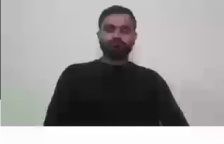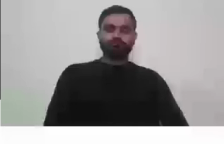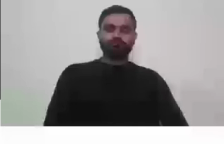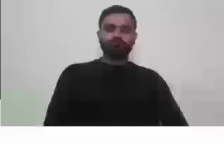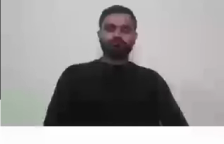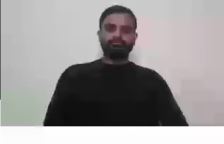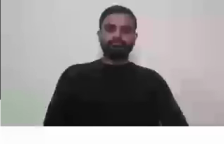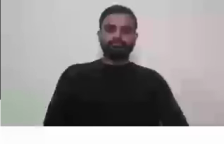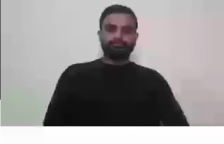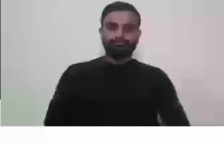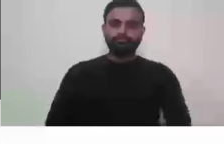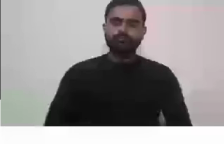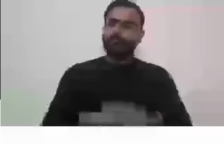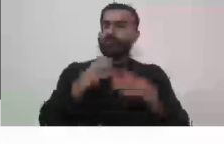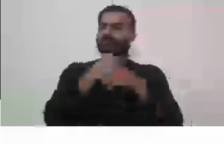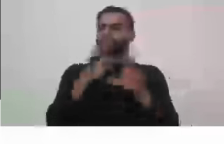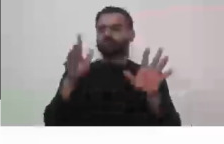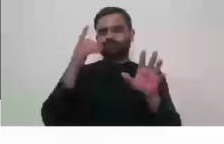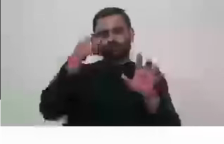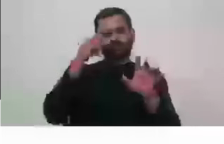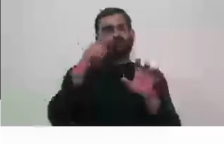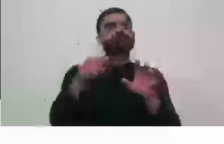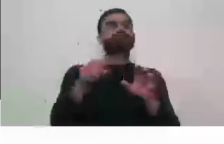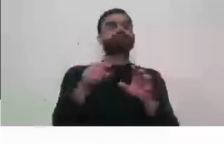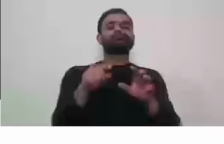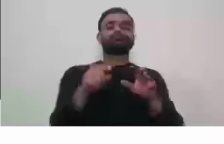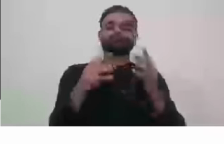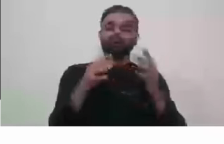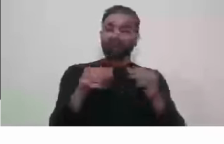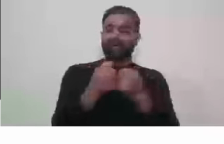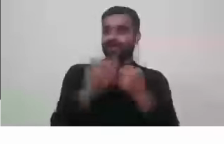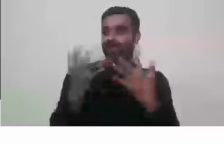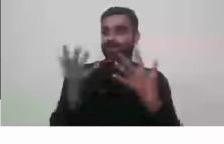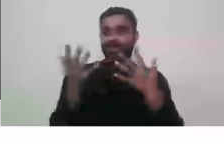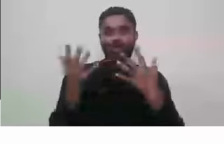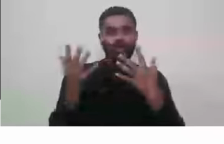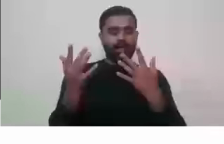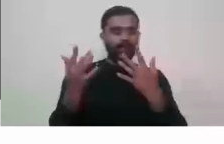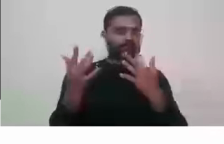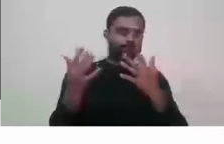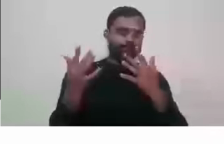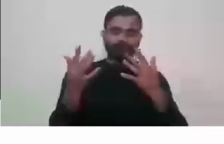Yes, and the general concern is, how much of